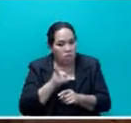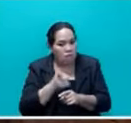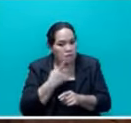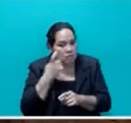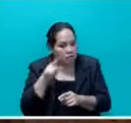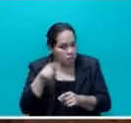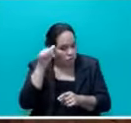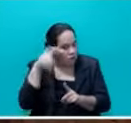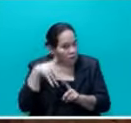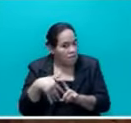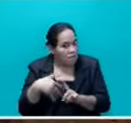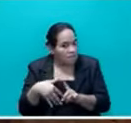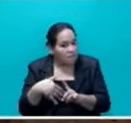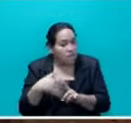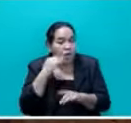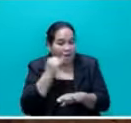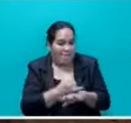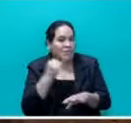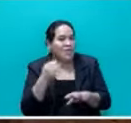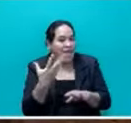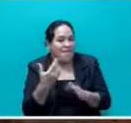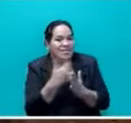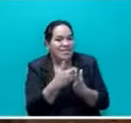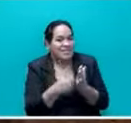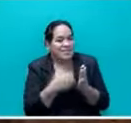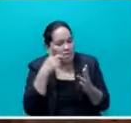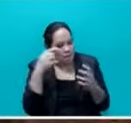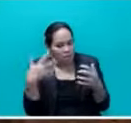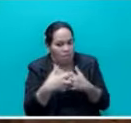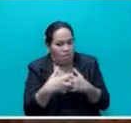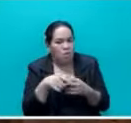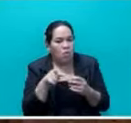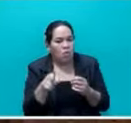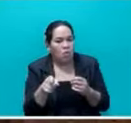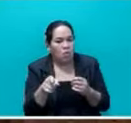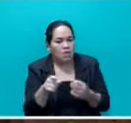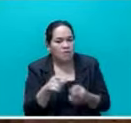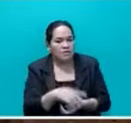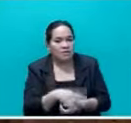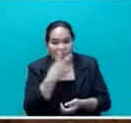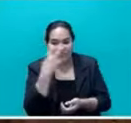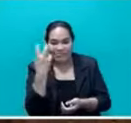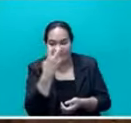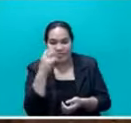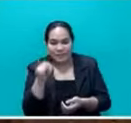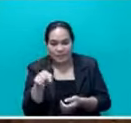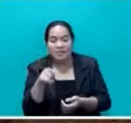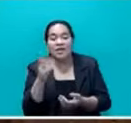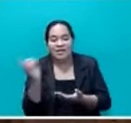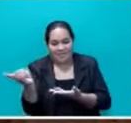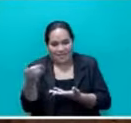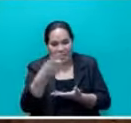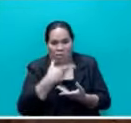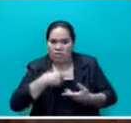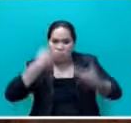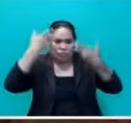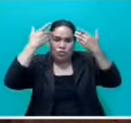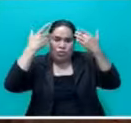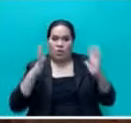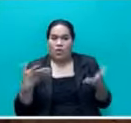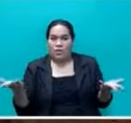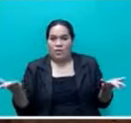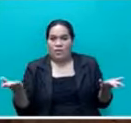It could be on the immigration list, and that could be red flagged. That's how we actually get the data, because we don't know at the moment.